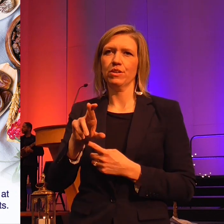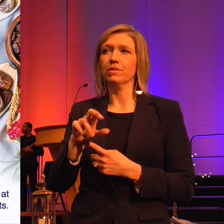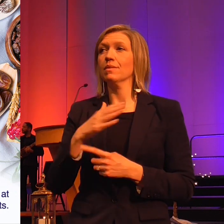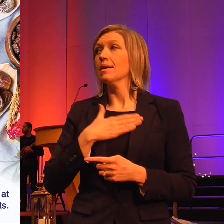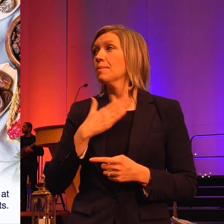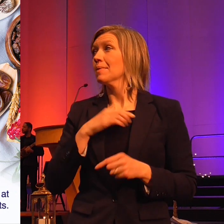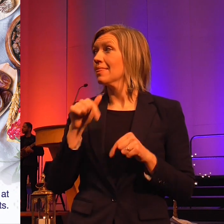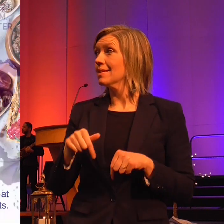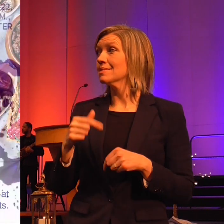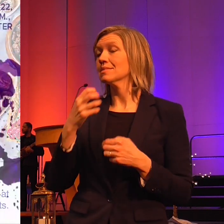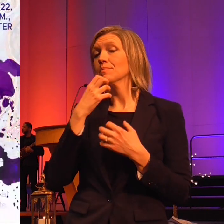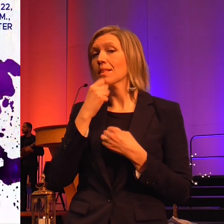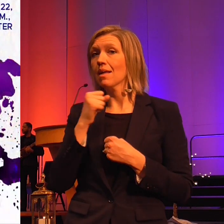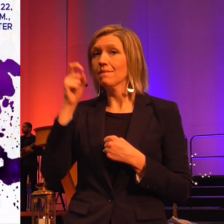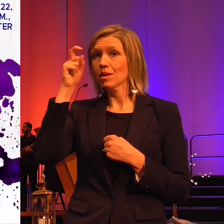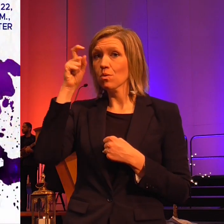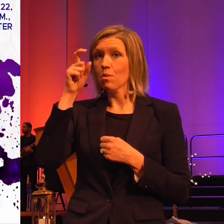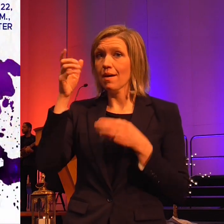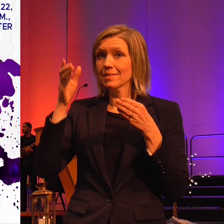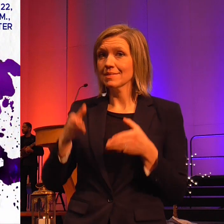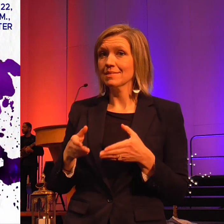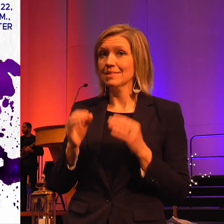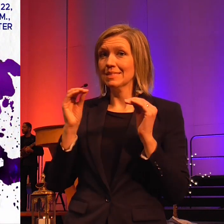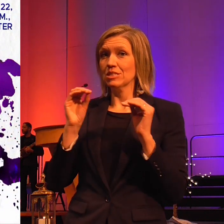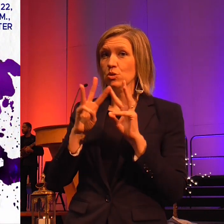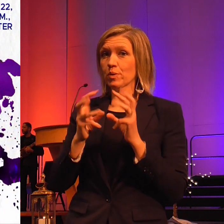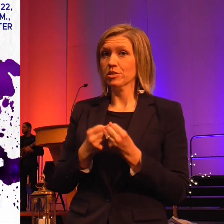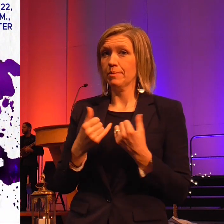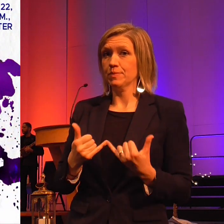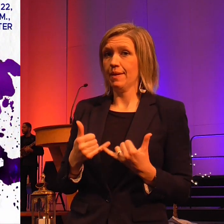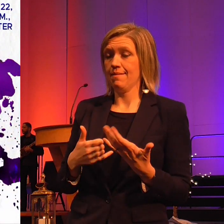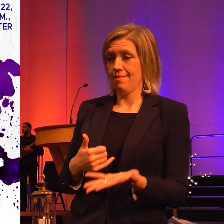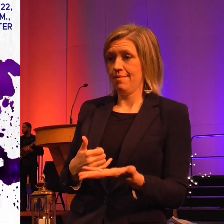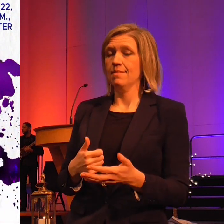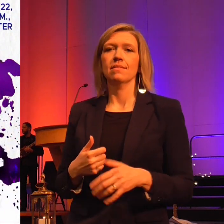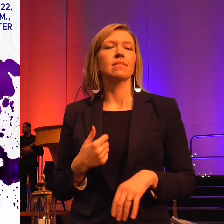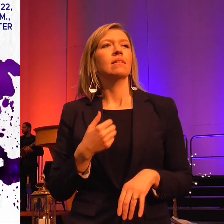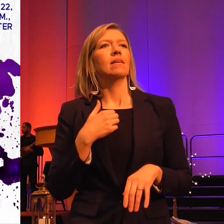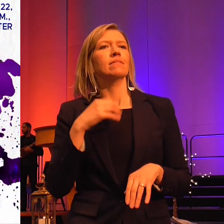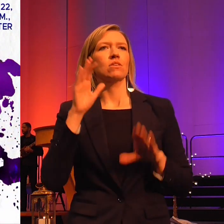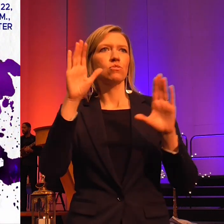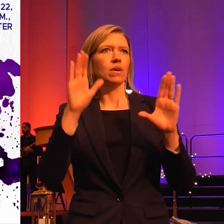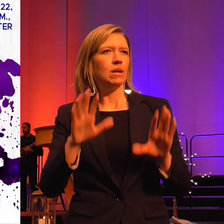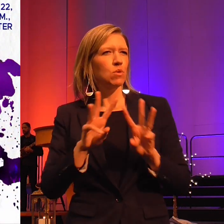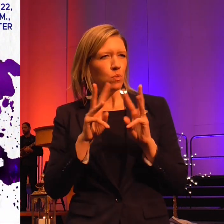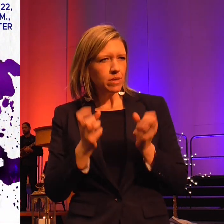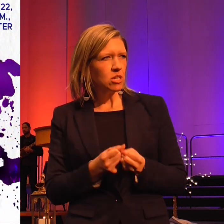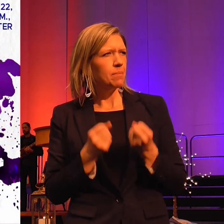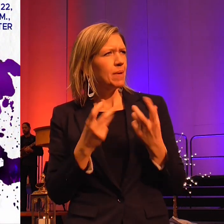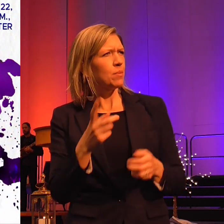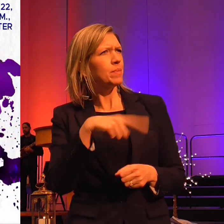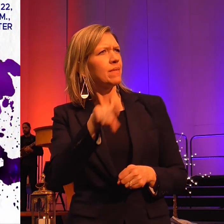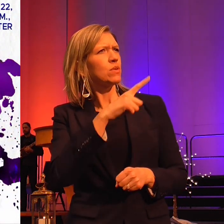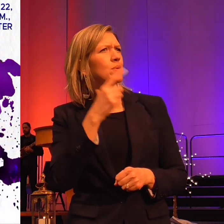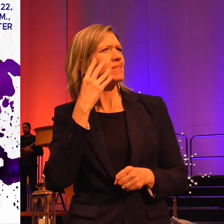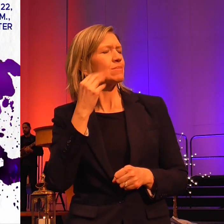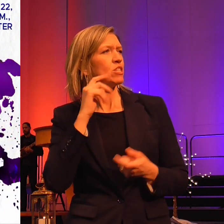one is teaching a workshop today. What you got for us, Dr. Patty? Well, I have an incredible workshop. How many of you have ever experienced